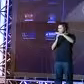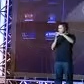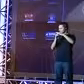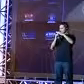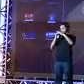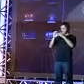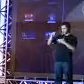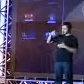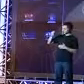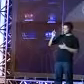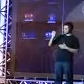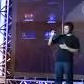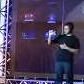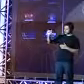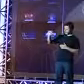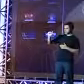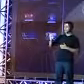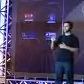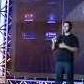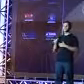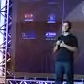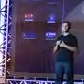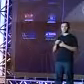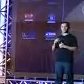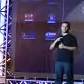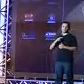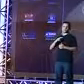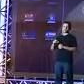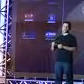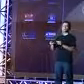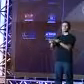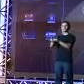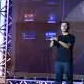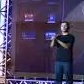newspapers and 30 or 40 corporations.